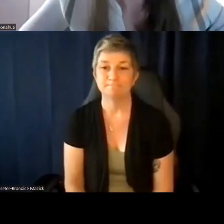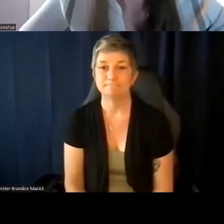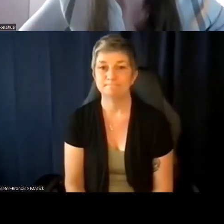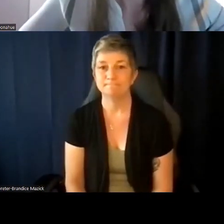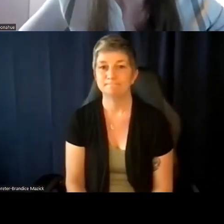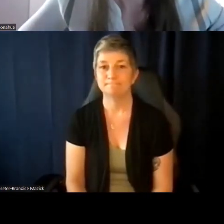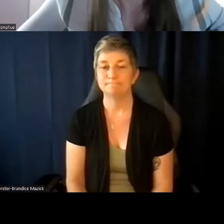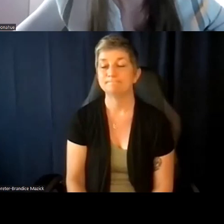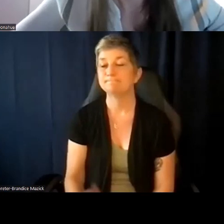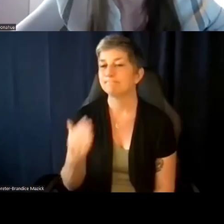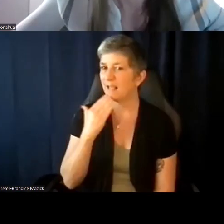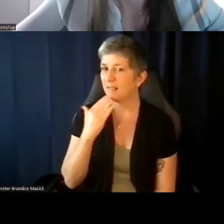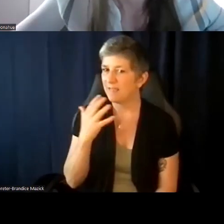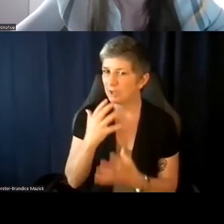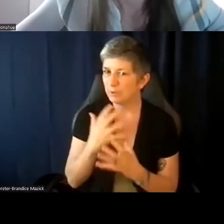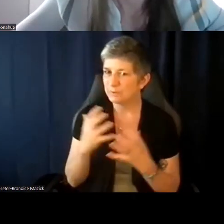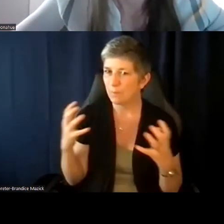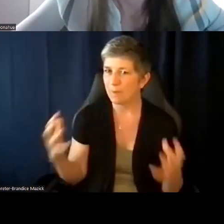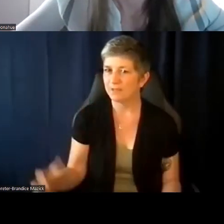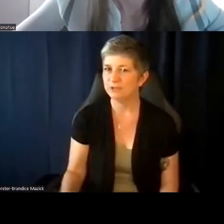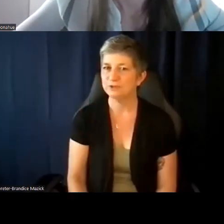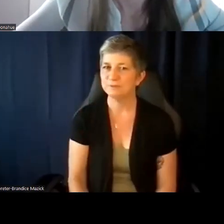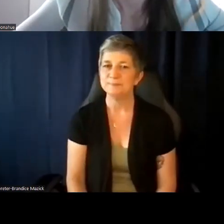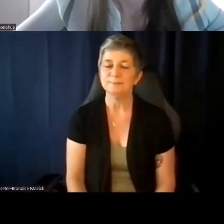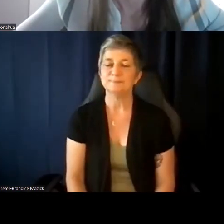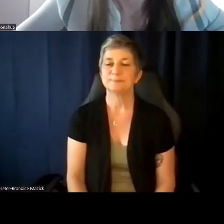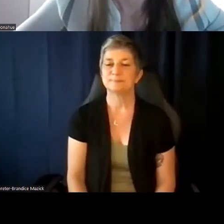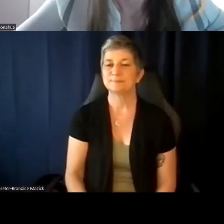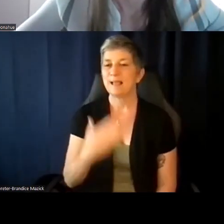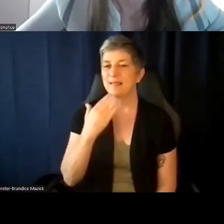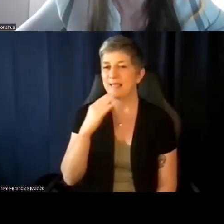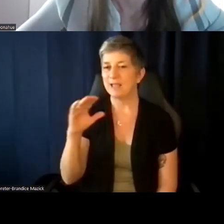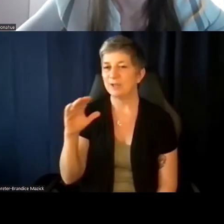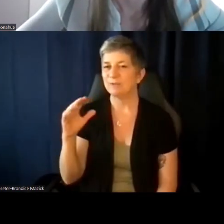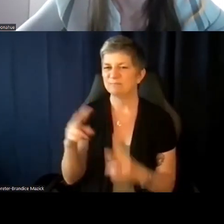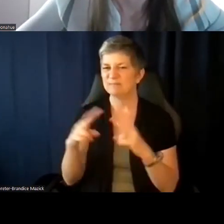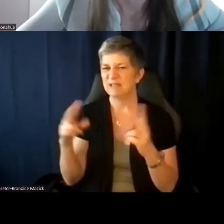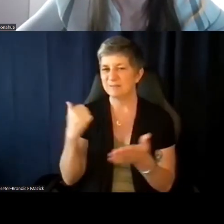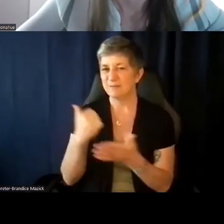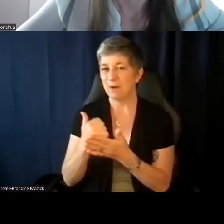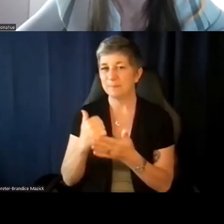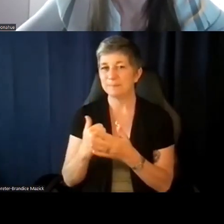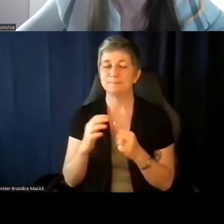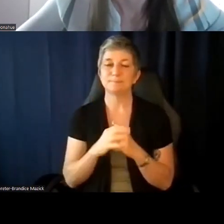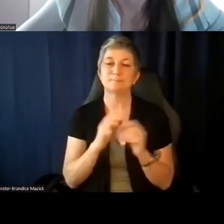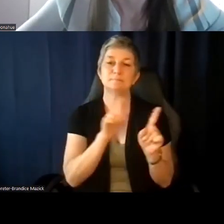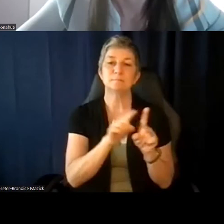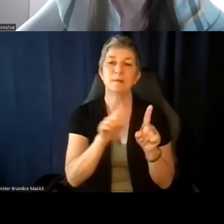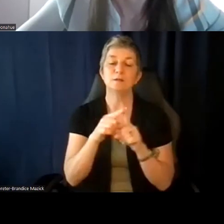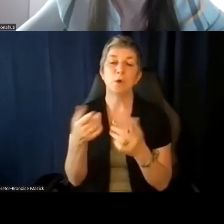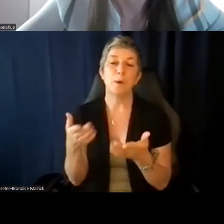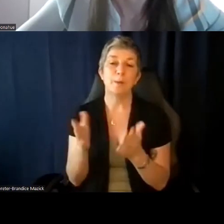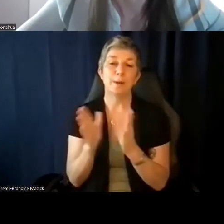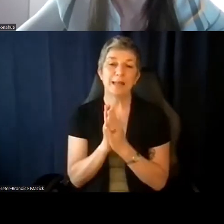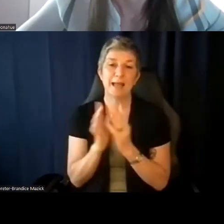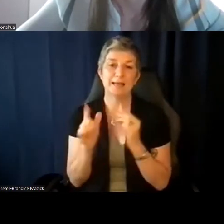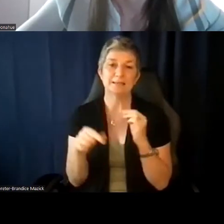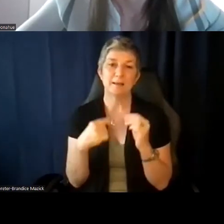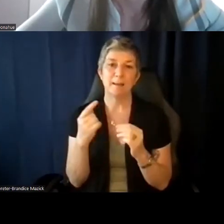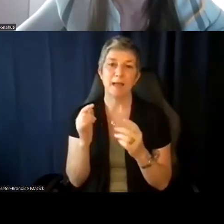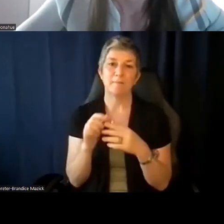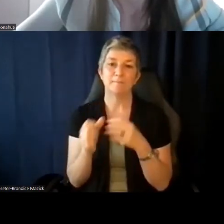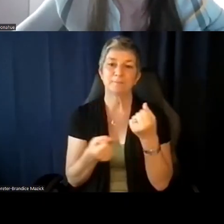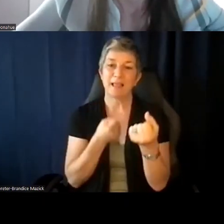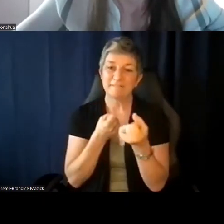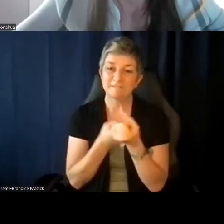so much. Thank you, Maggie. That's very helpful. I do want to also ask about enforcement options,